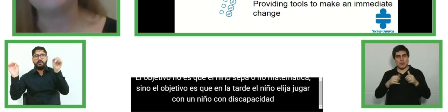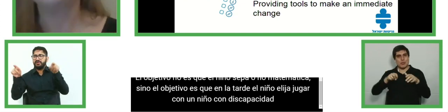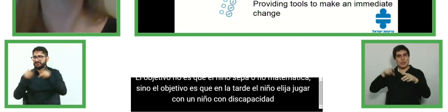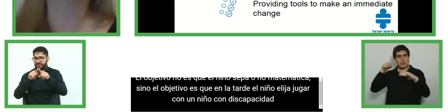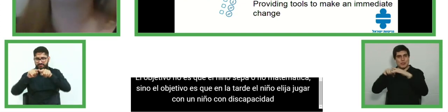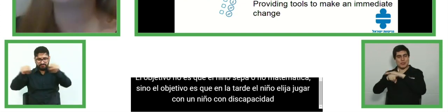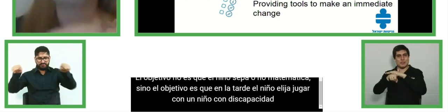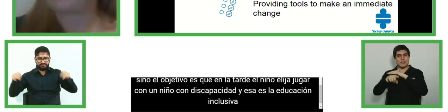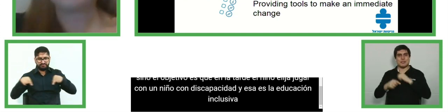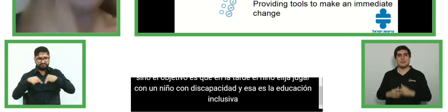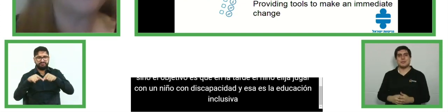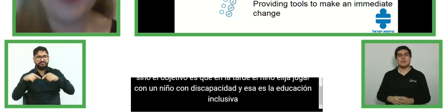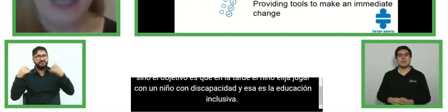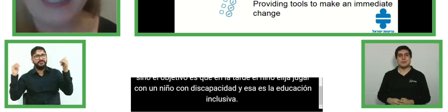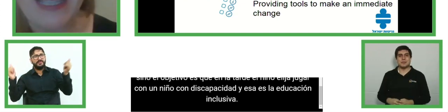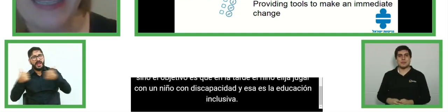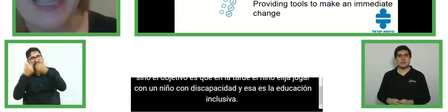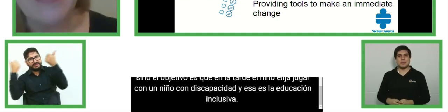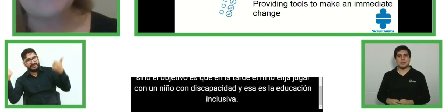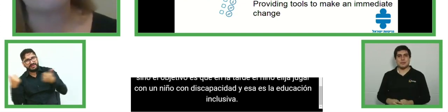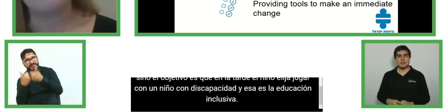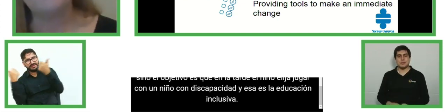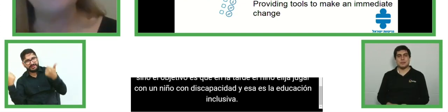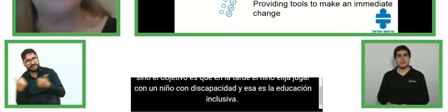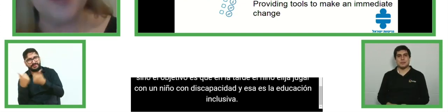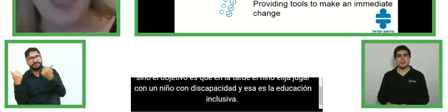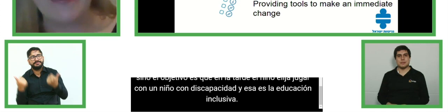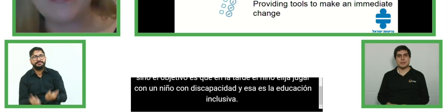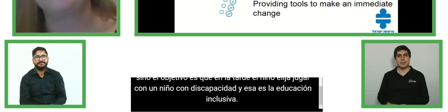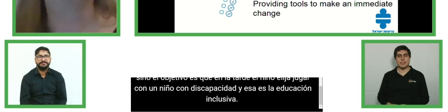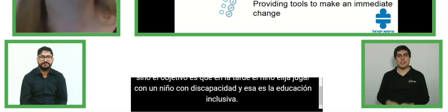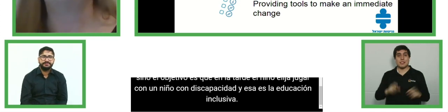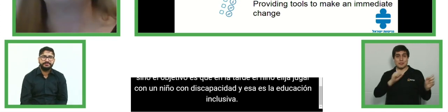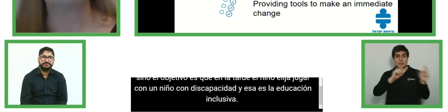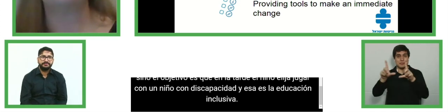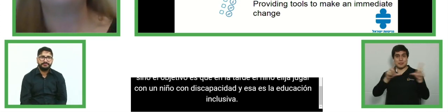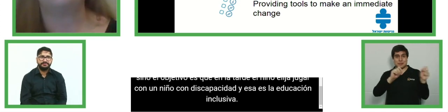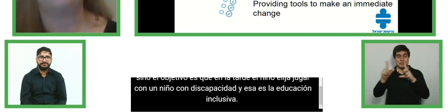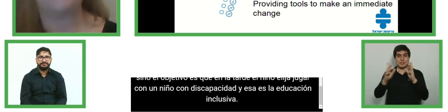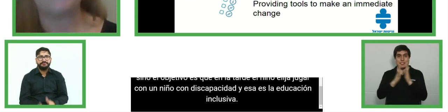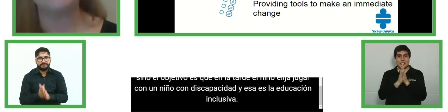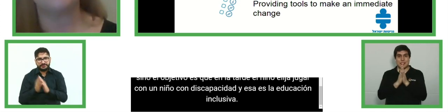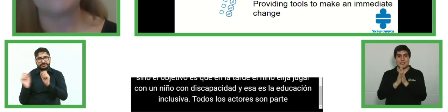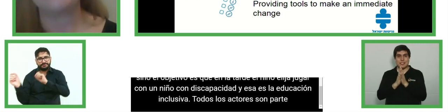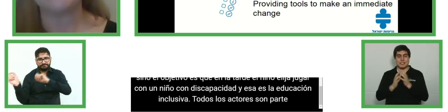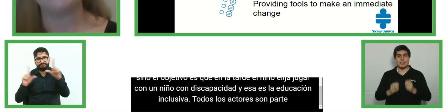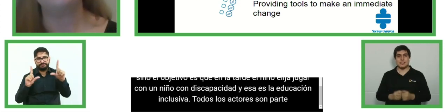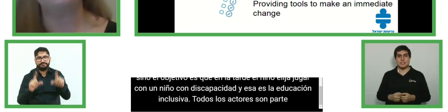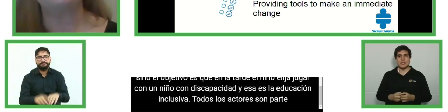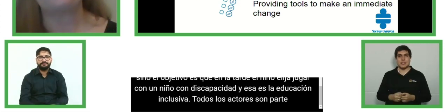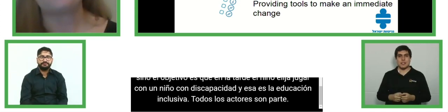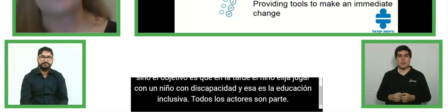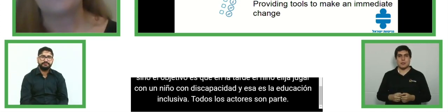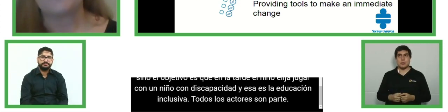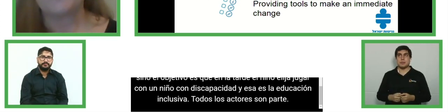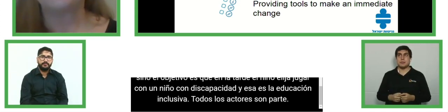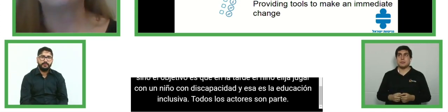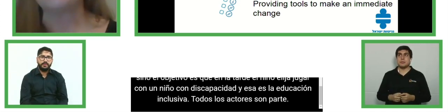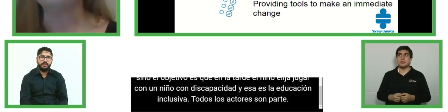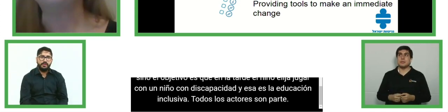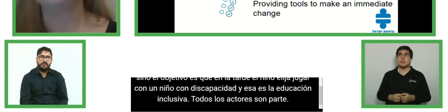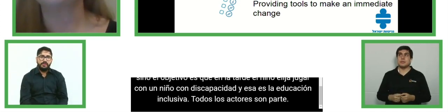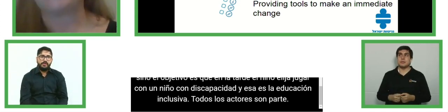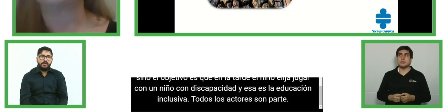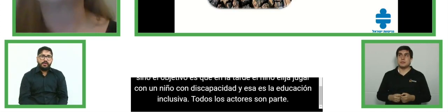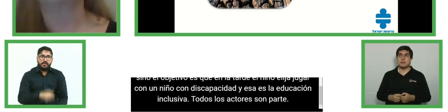how do we do that? Again, next slide. The way we do that in Access Israel is